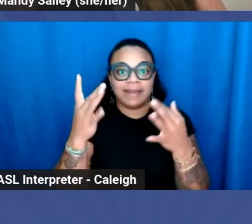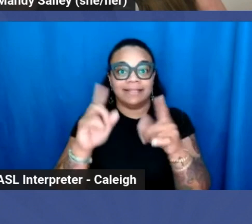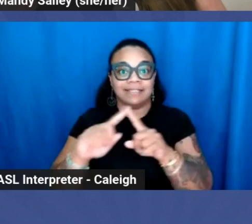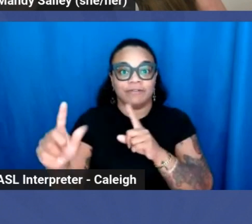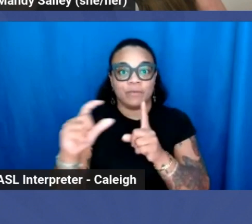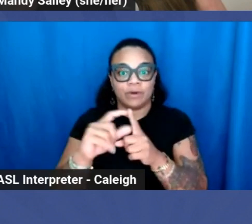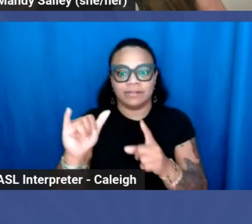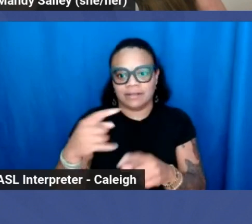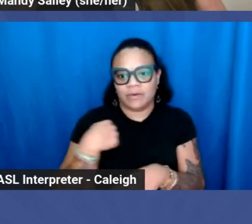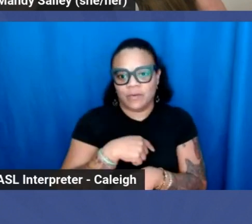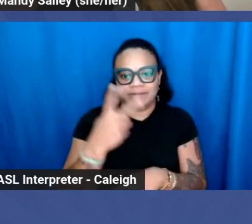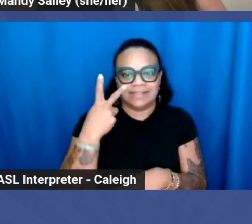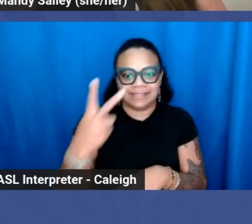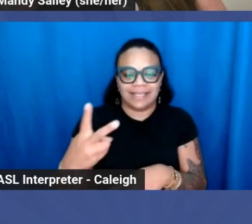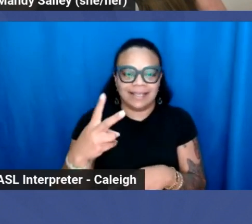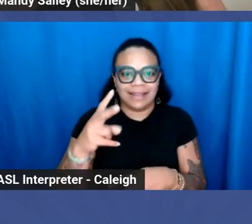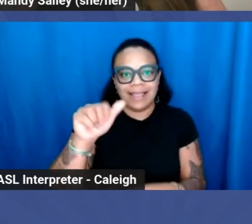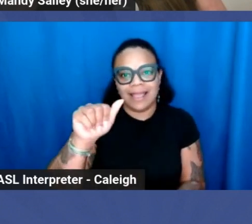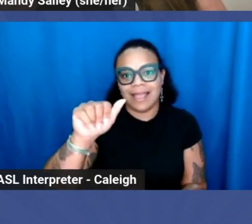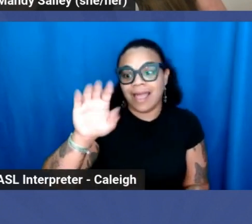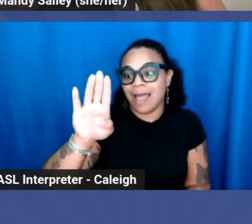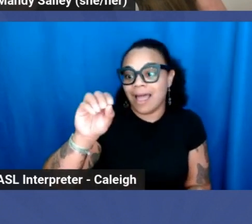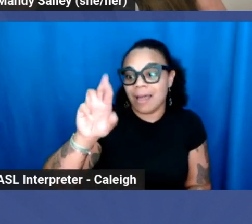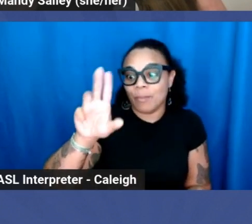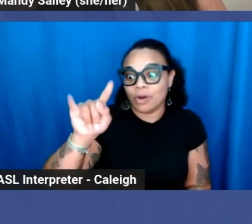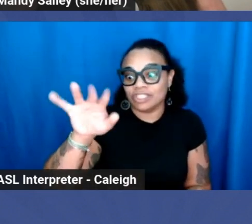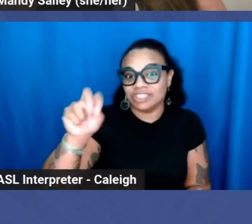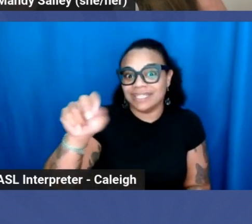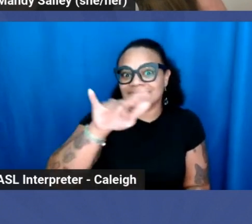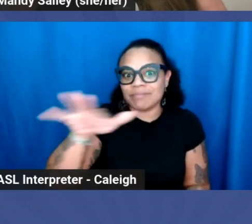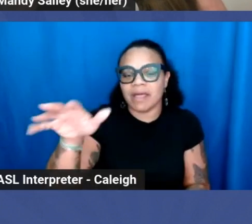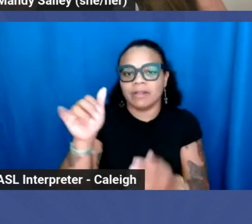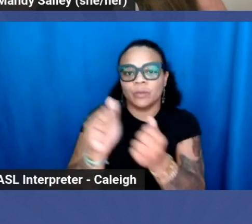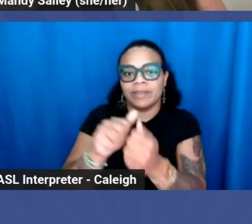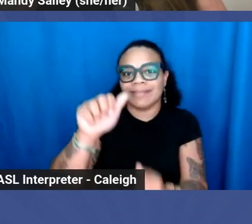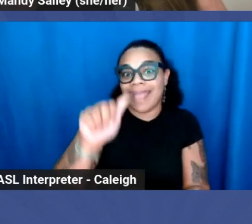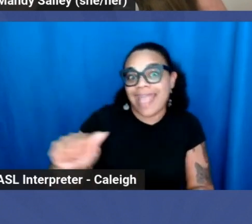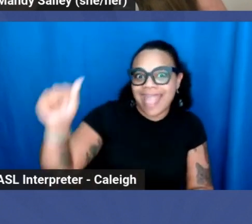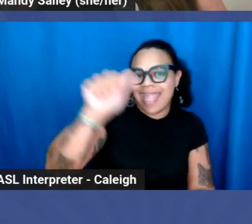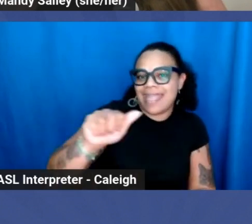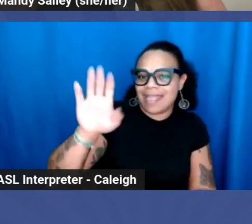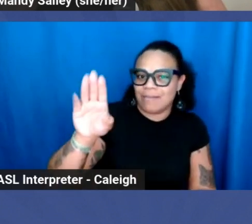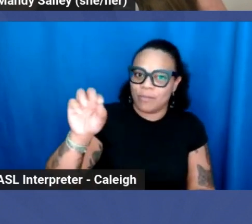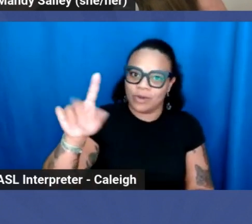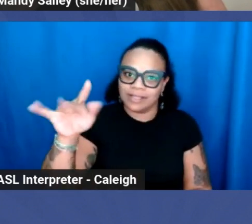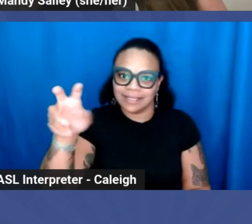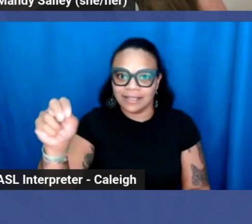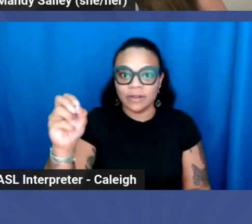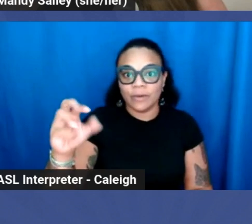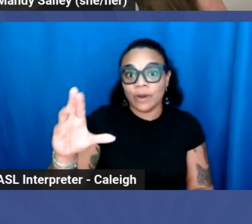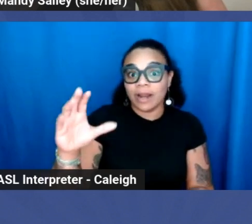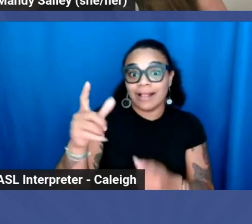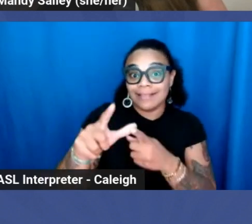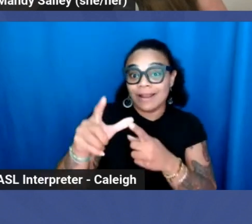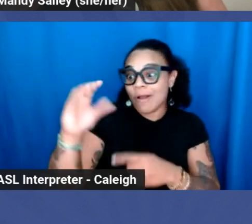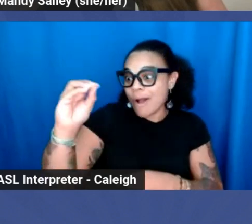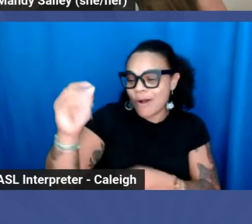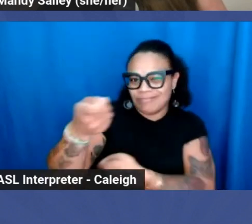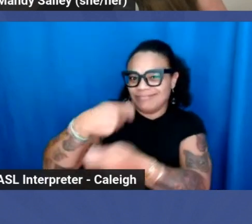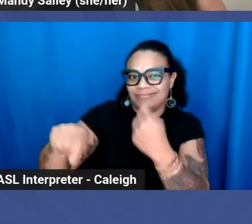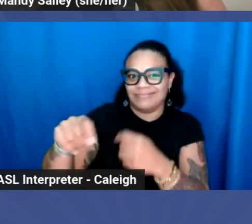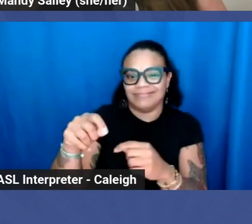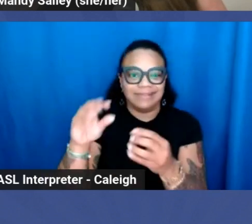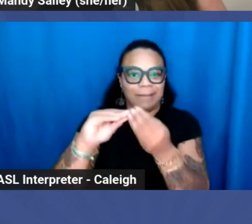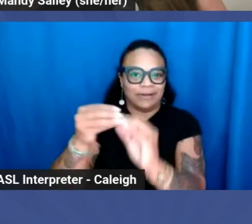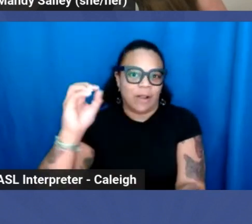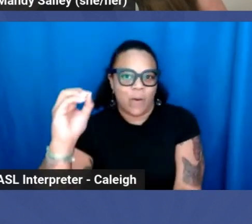like abortion, but like the A is the at sign, like we, you know, like putting zeros where O's are. And like for me, as someone who